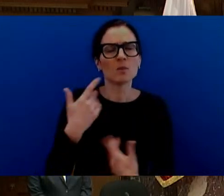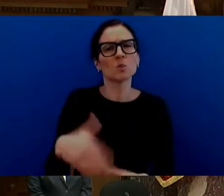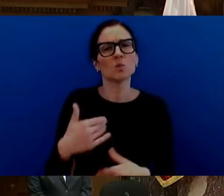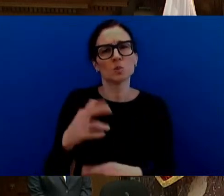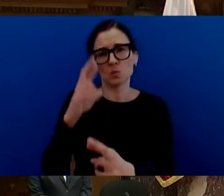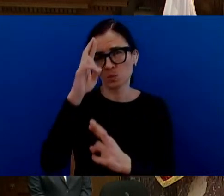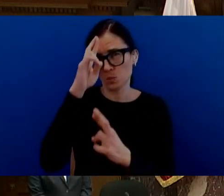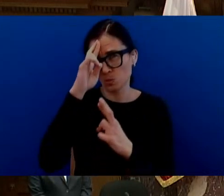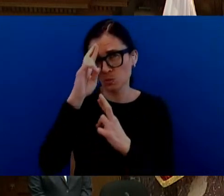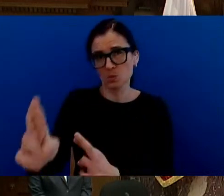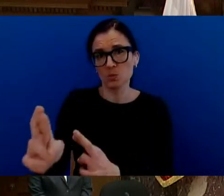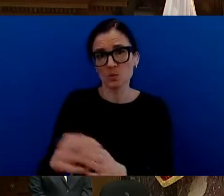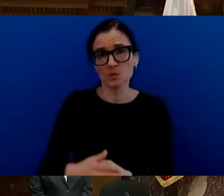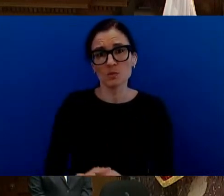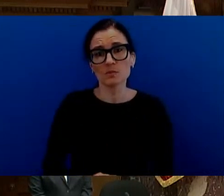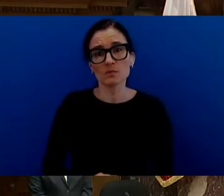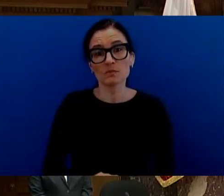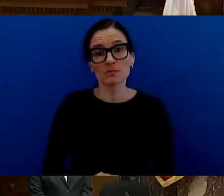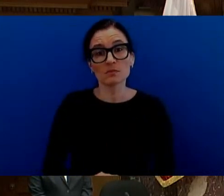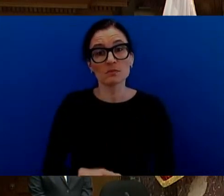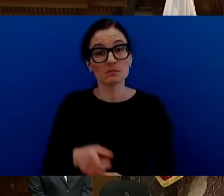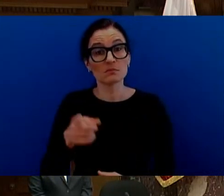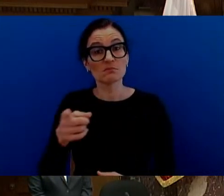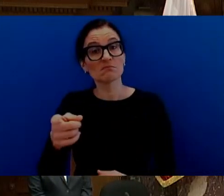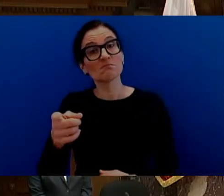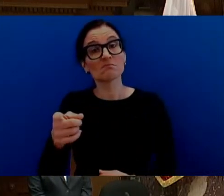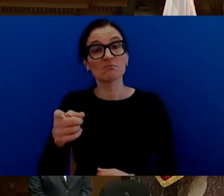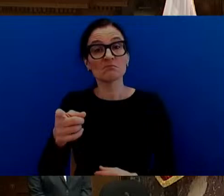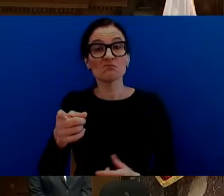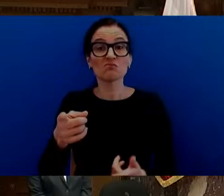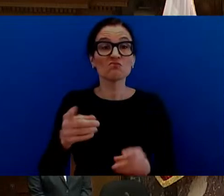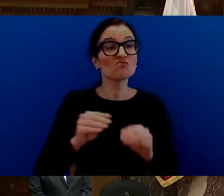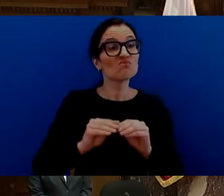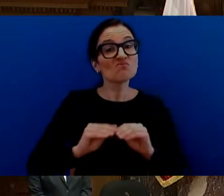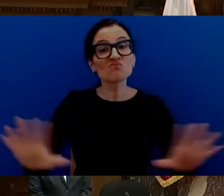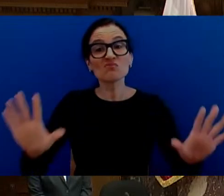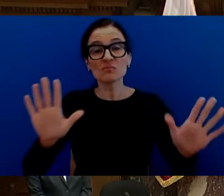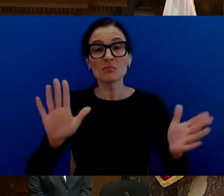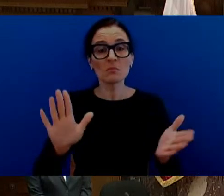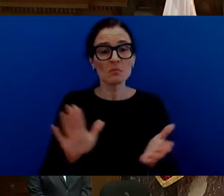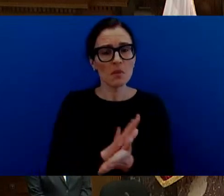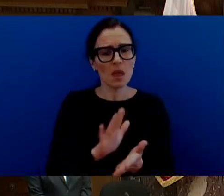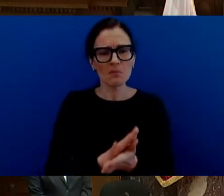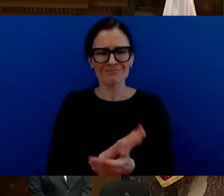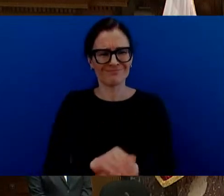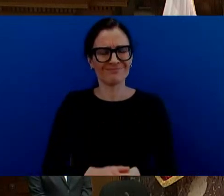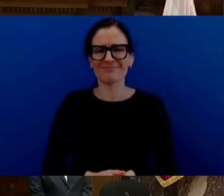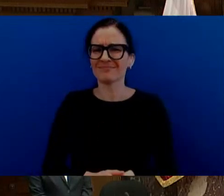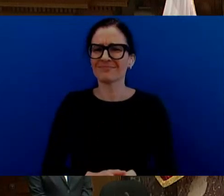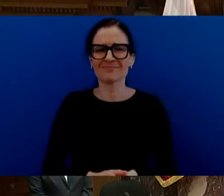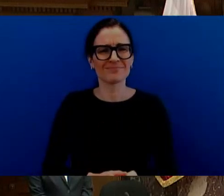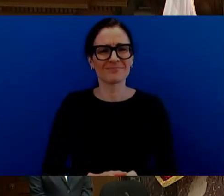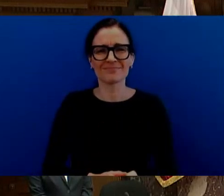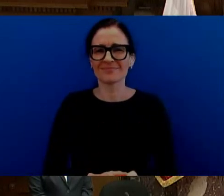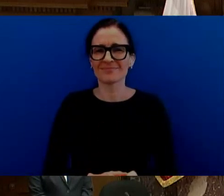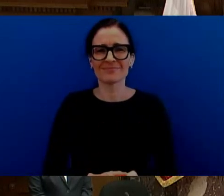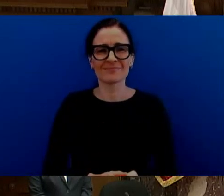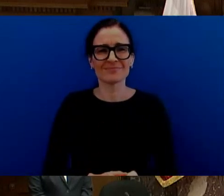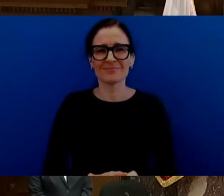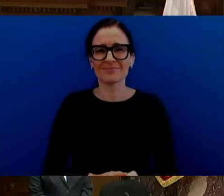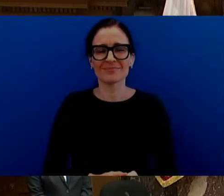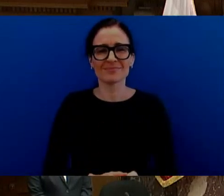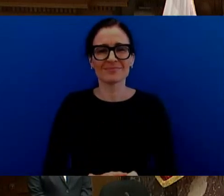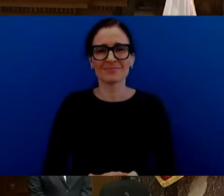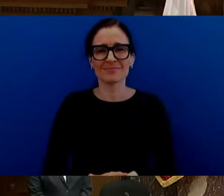nation. He has his league that comes to see us and approach us the right